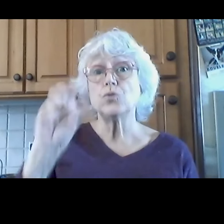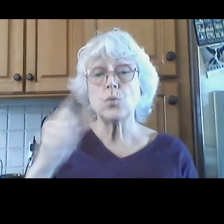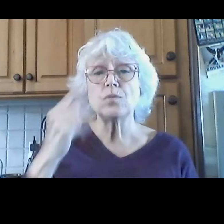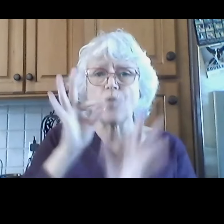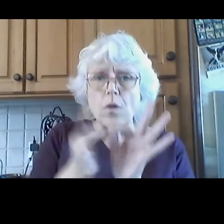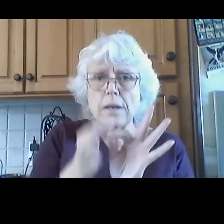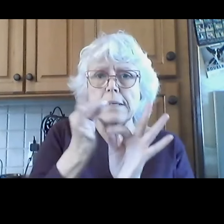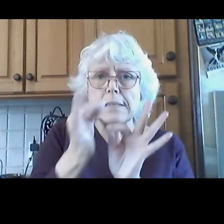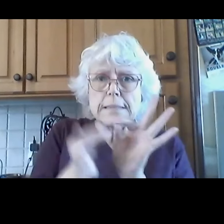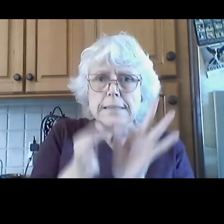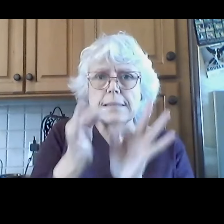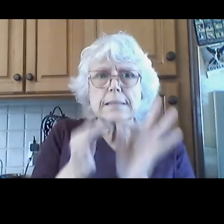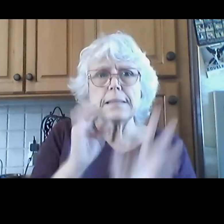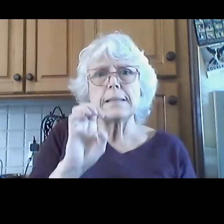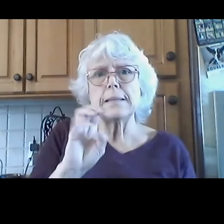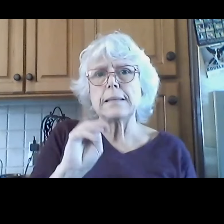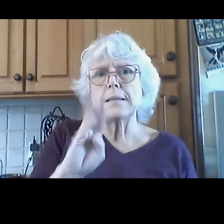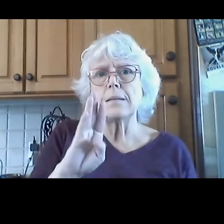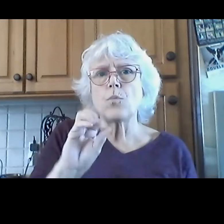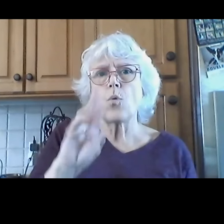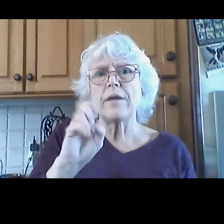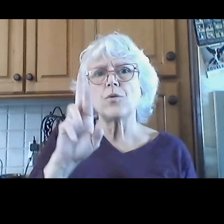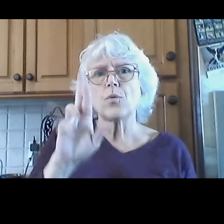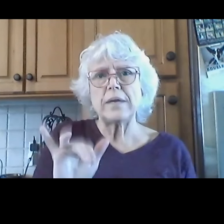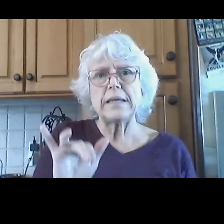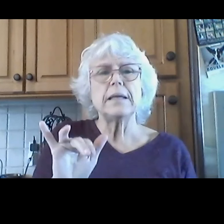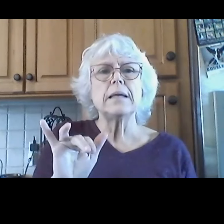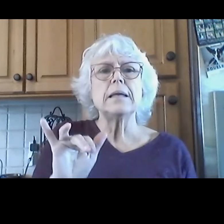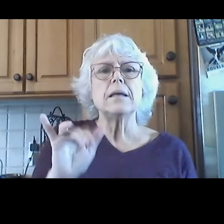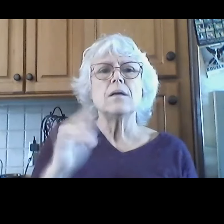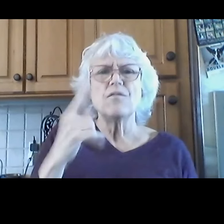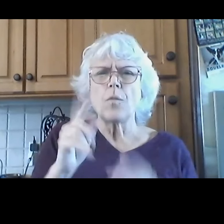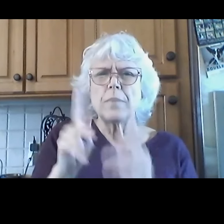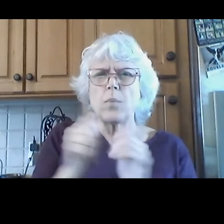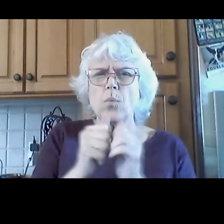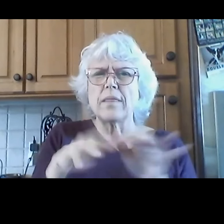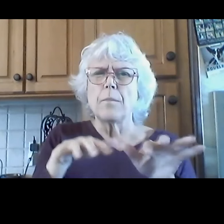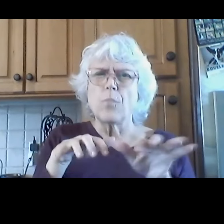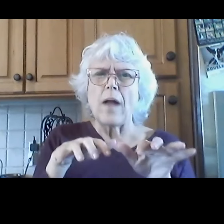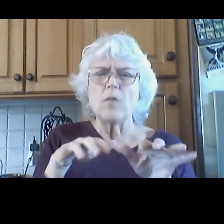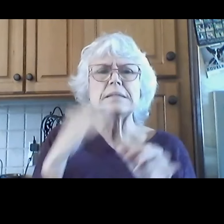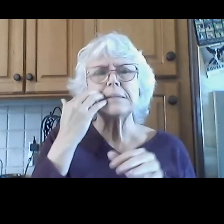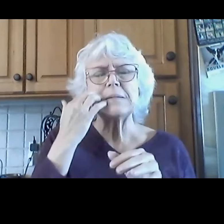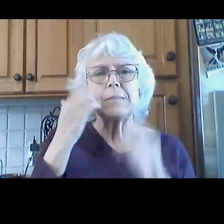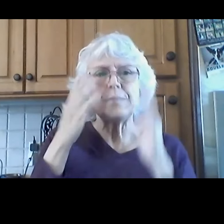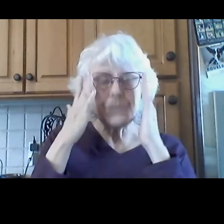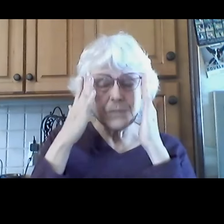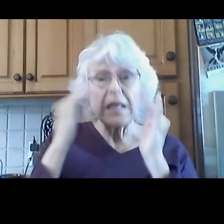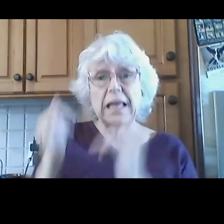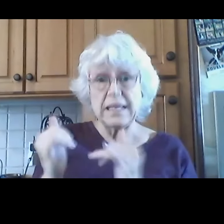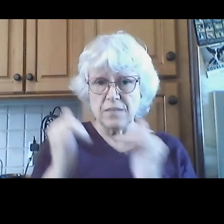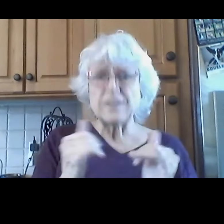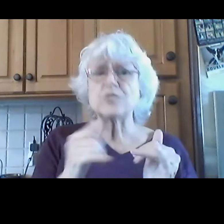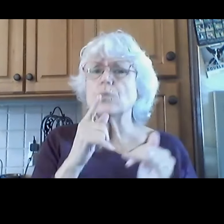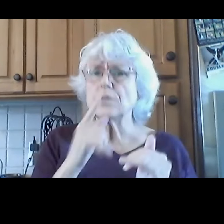with right hemiparesis? Yes, there are a lot of tools out there for, um, individuals who want to